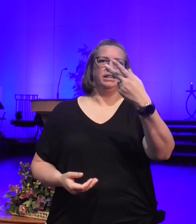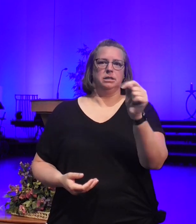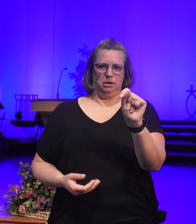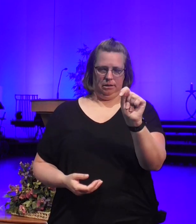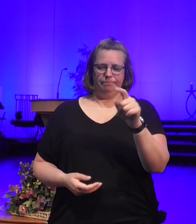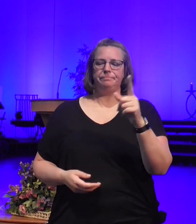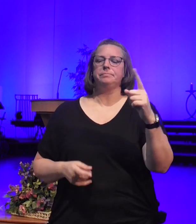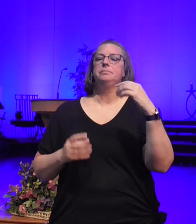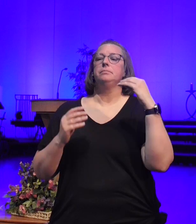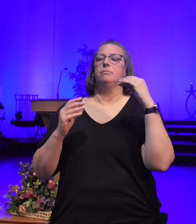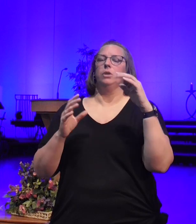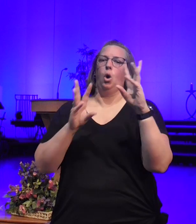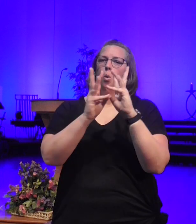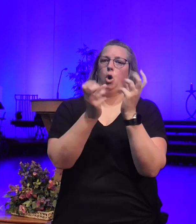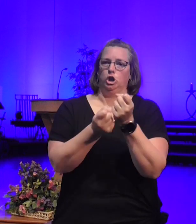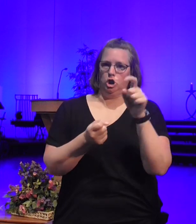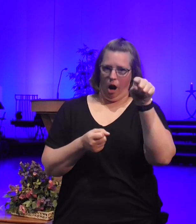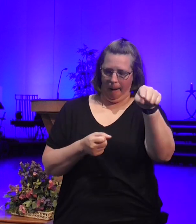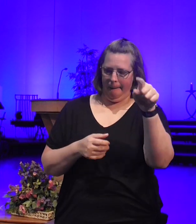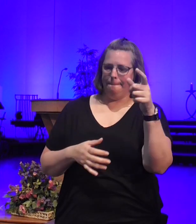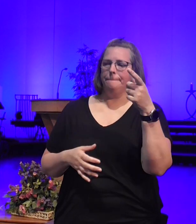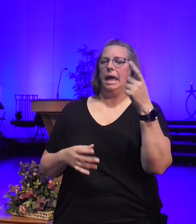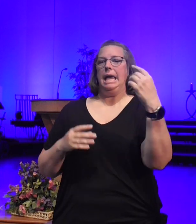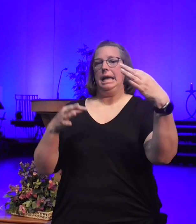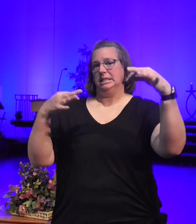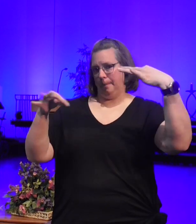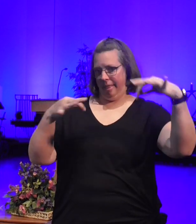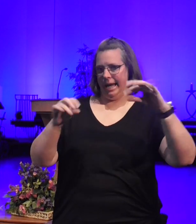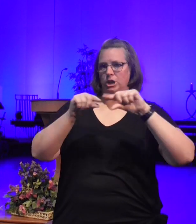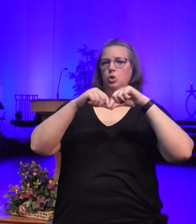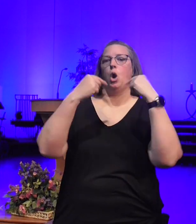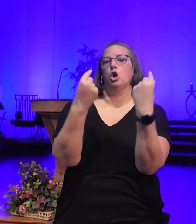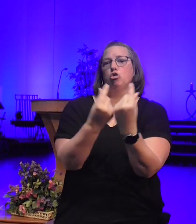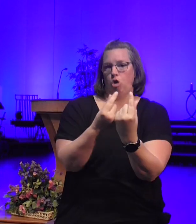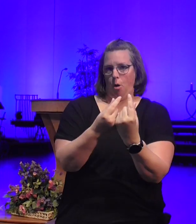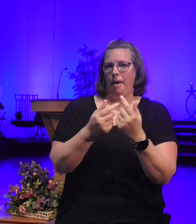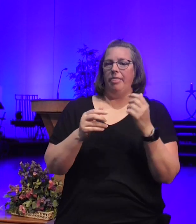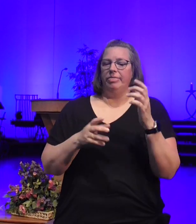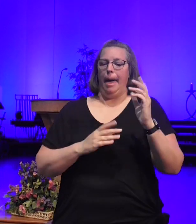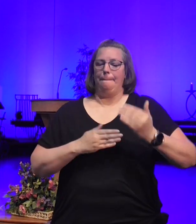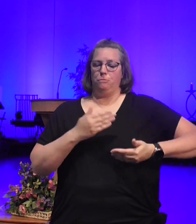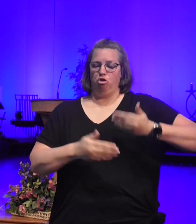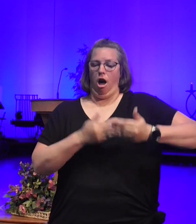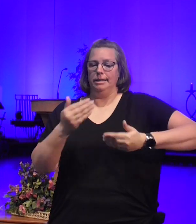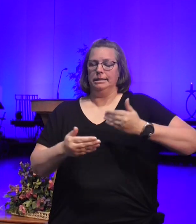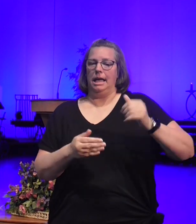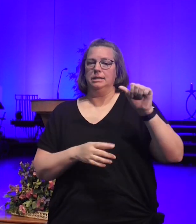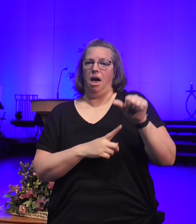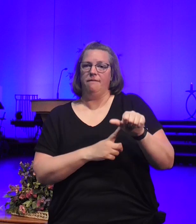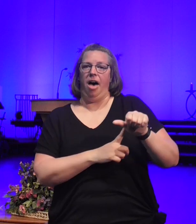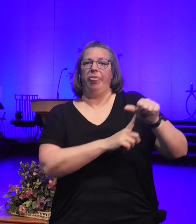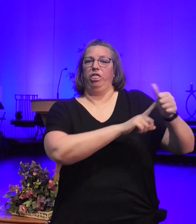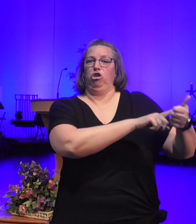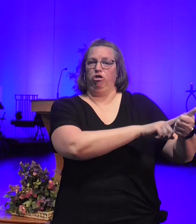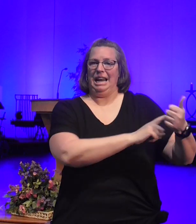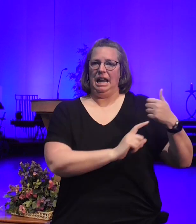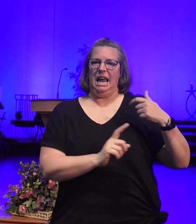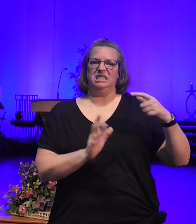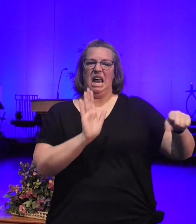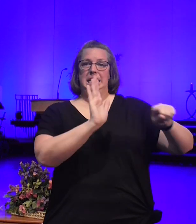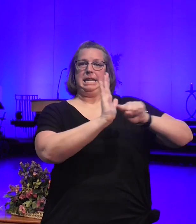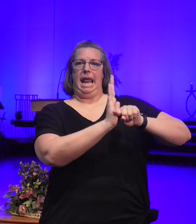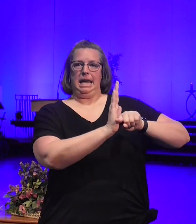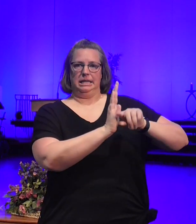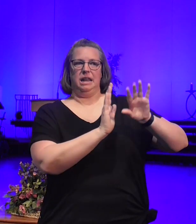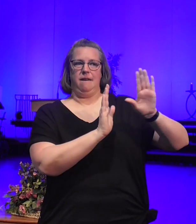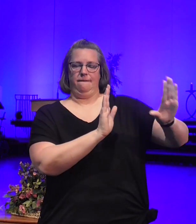students about othering. And he says he explained to the group this process of othering, which is assigning negative attributes to groups